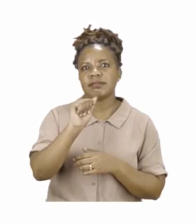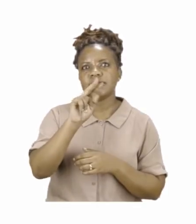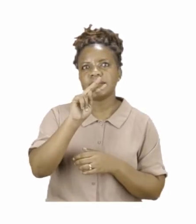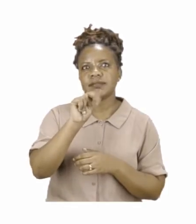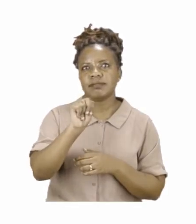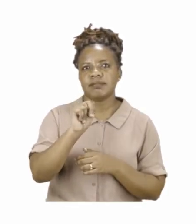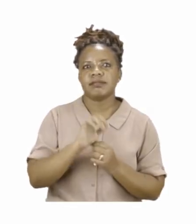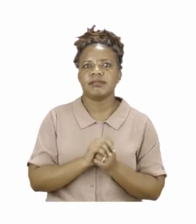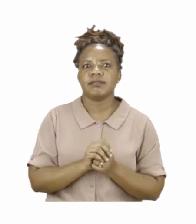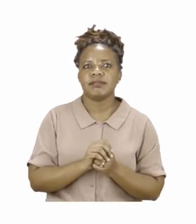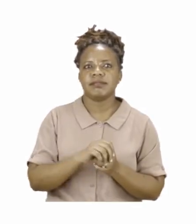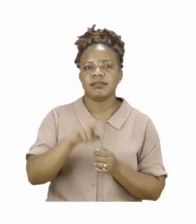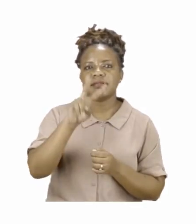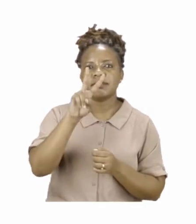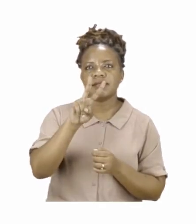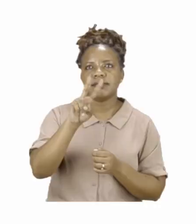van.